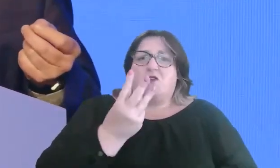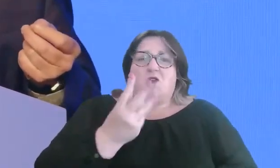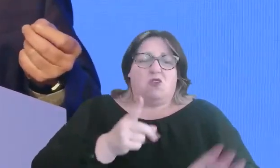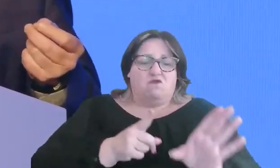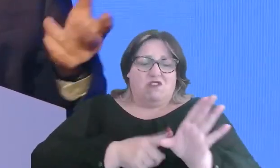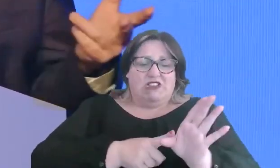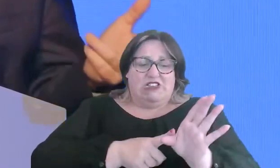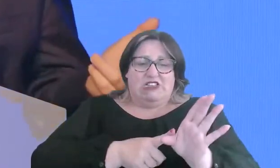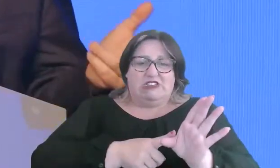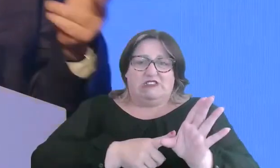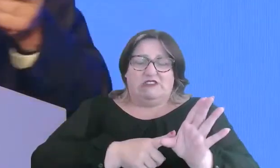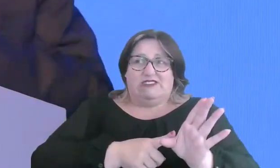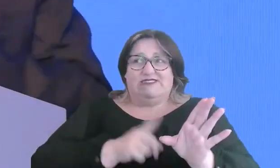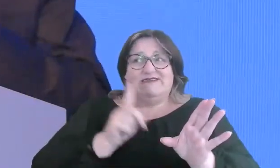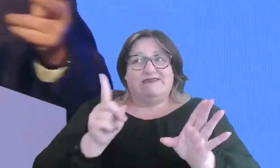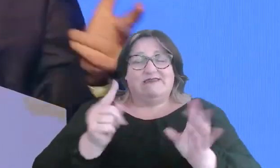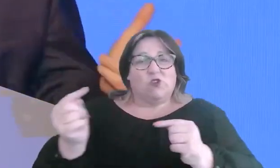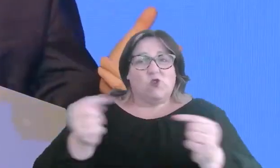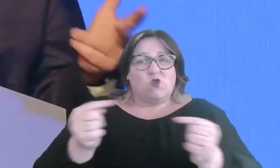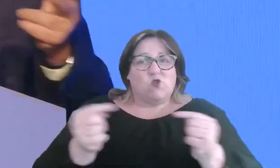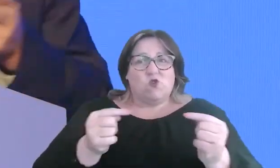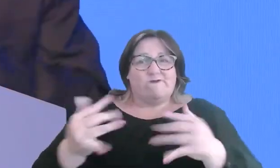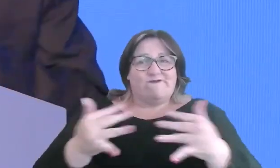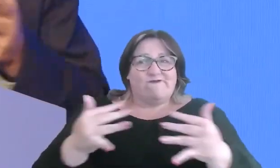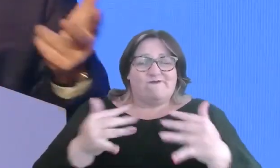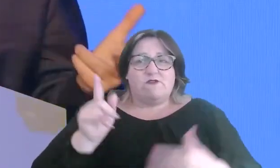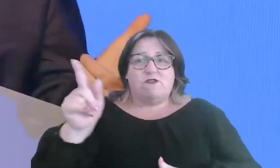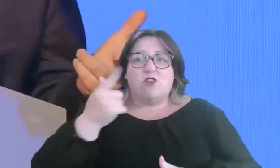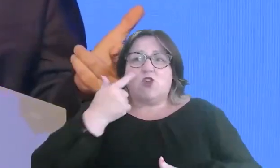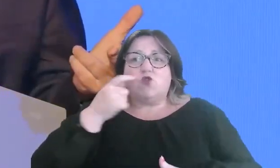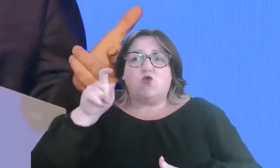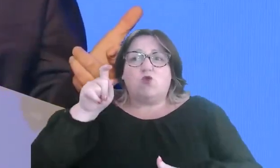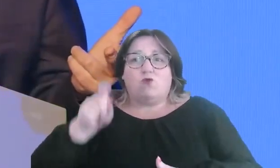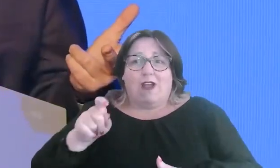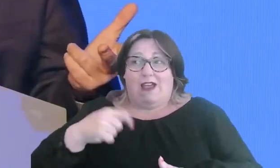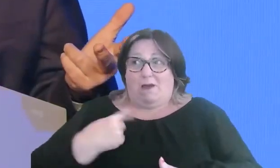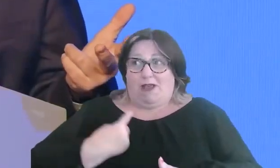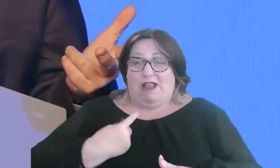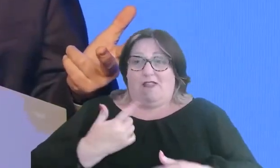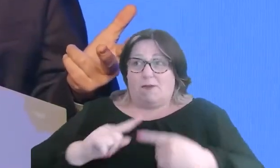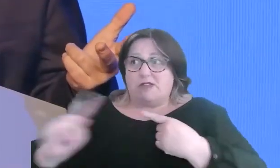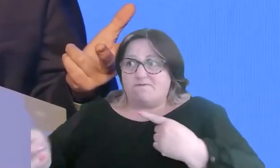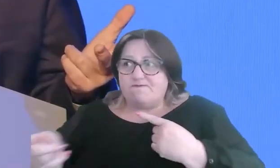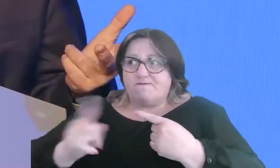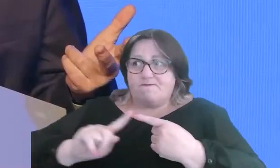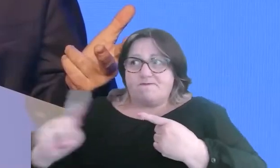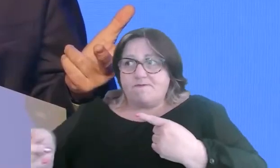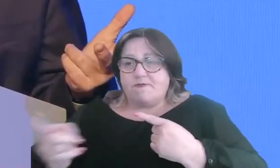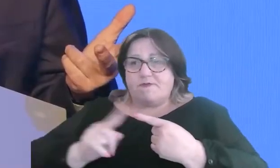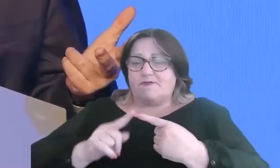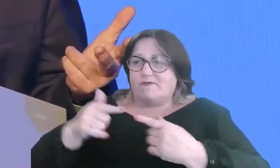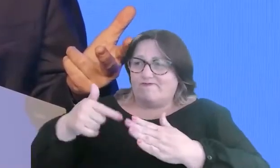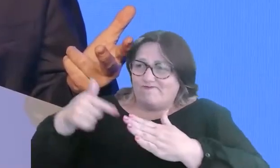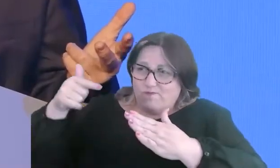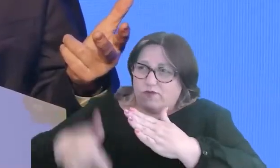in Ukraine, I've been back to Ukraine on a number of occasions in that 3-year period to have in-depth conversations with